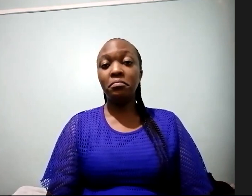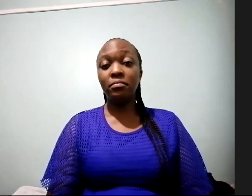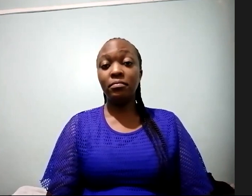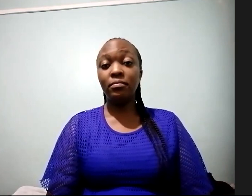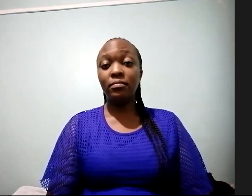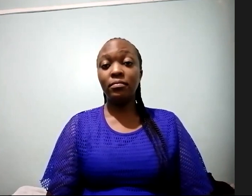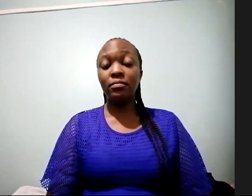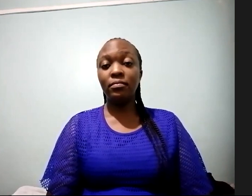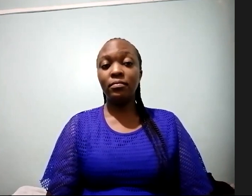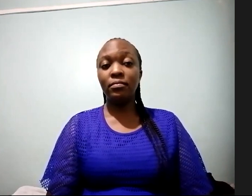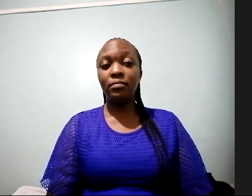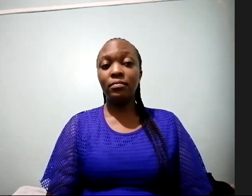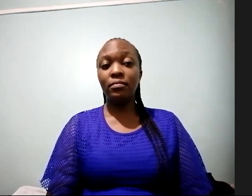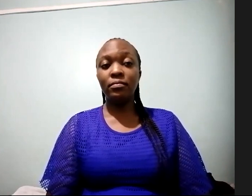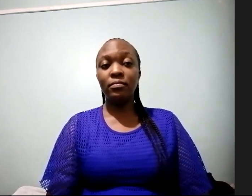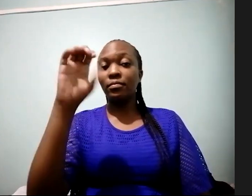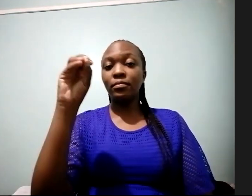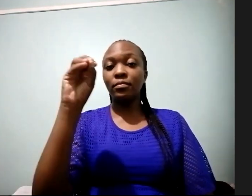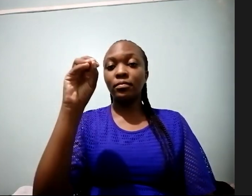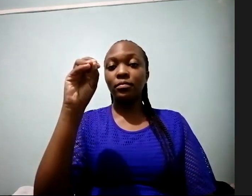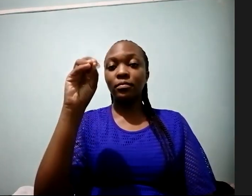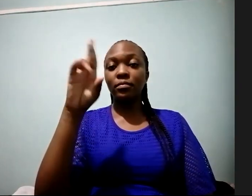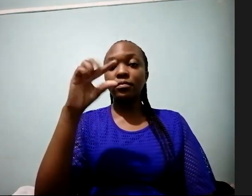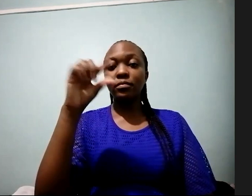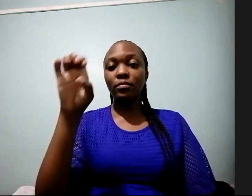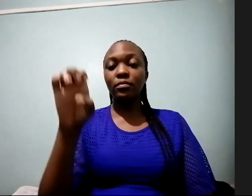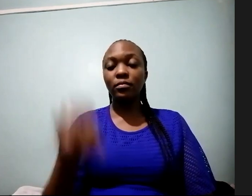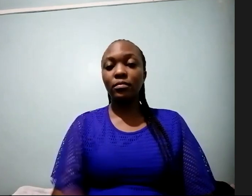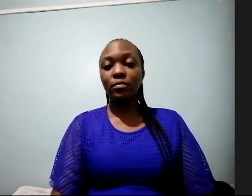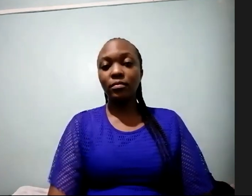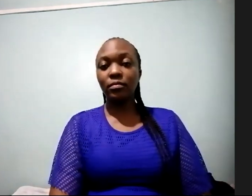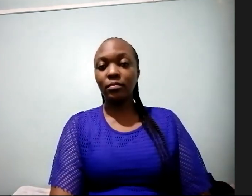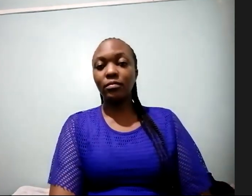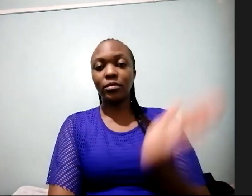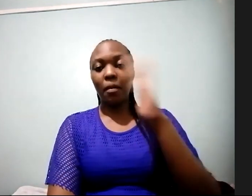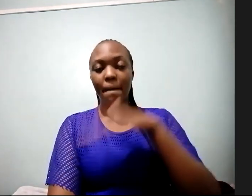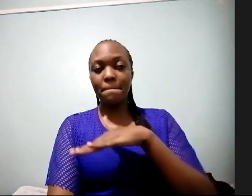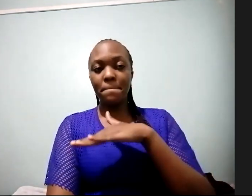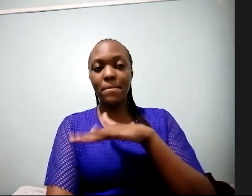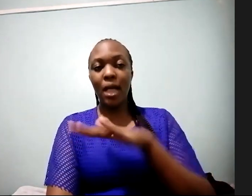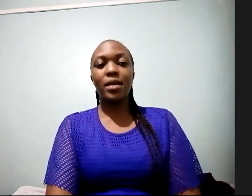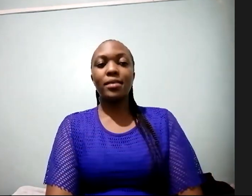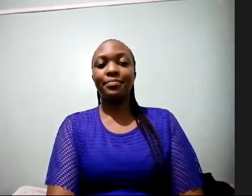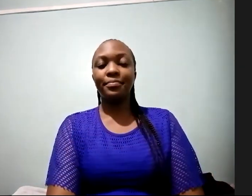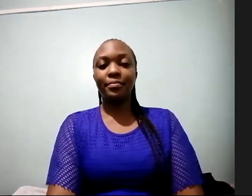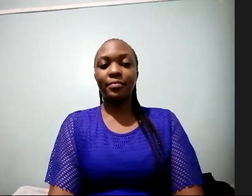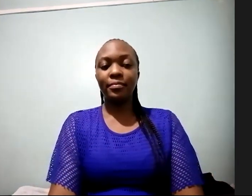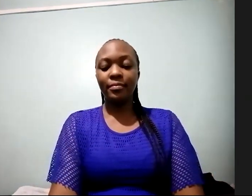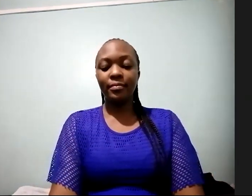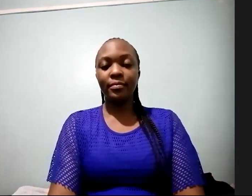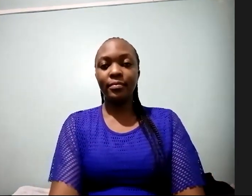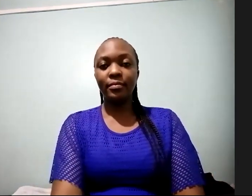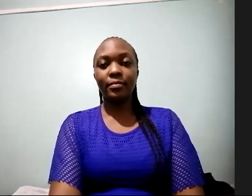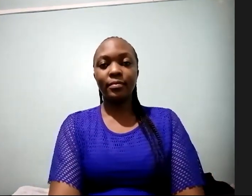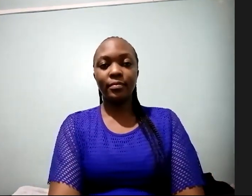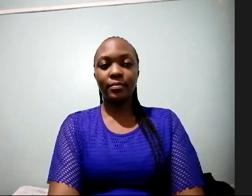George? Joseph. Yes? Yes, I'm back. Sorry for that rude interruption by Yes.